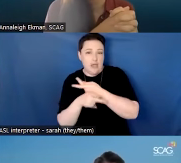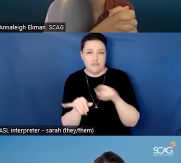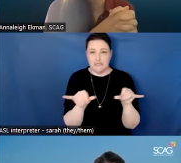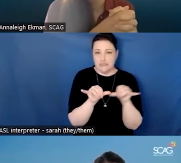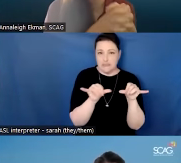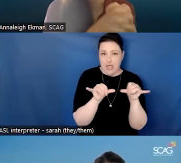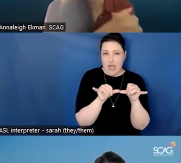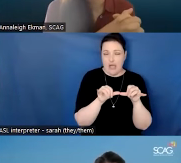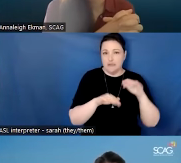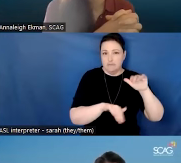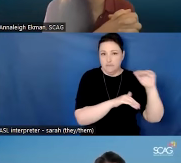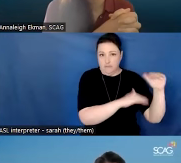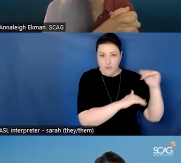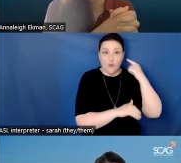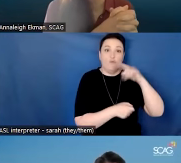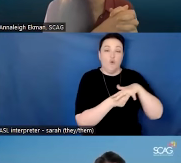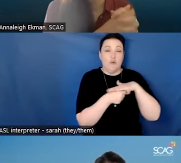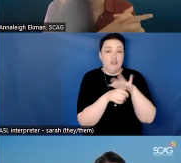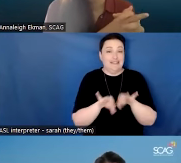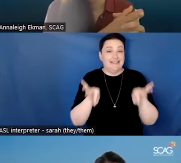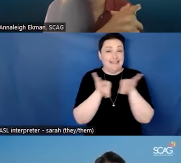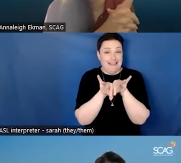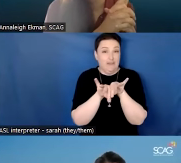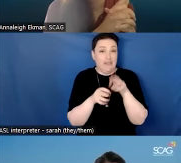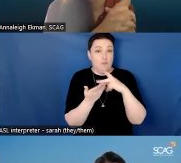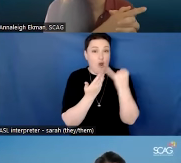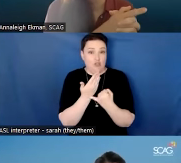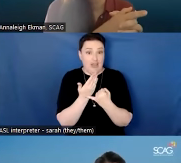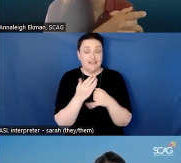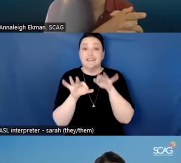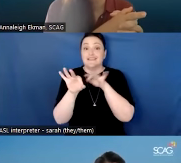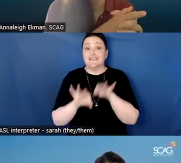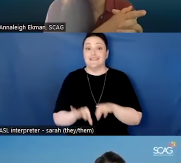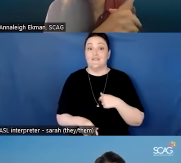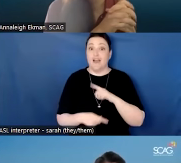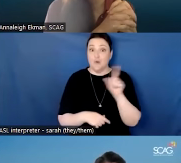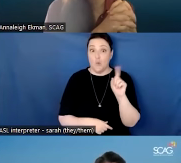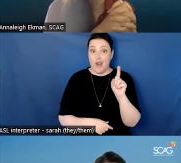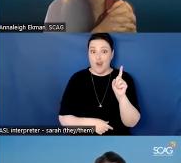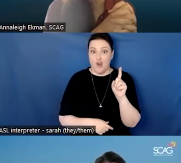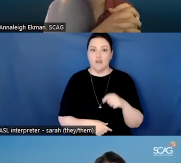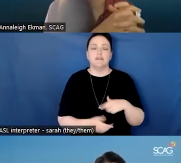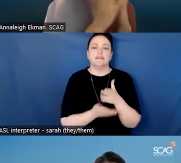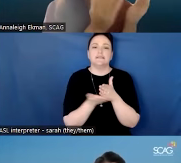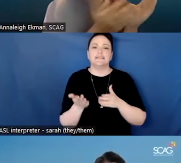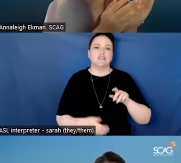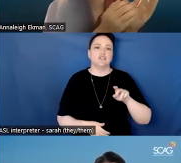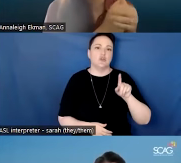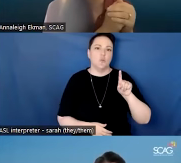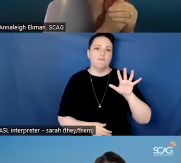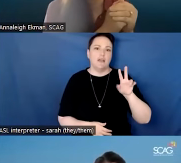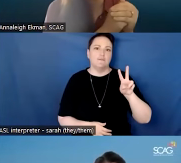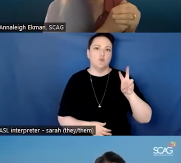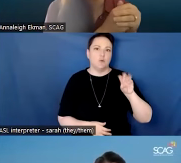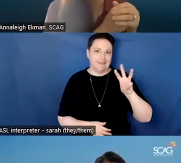significant project, and those are defined in the guidelines section 15206. And just as